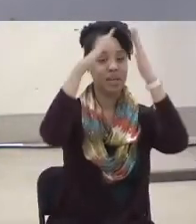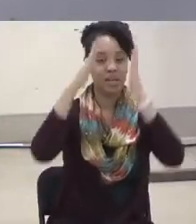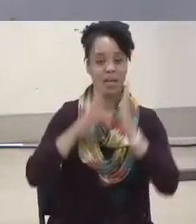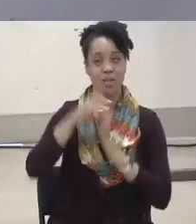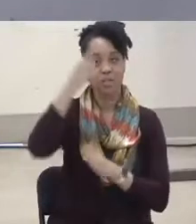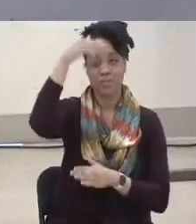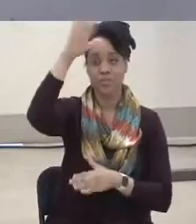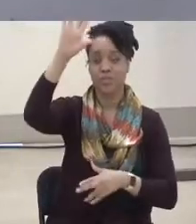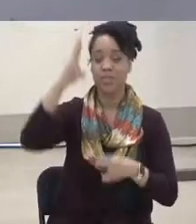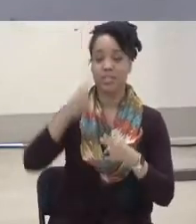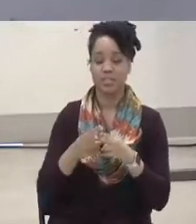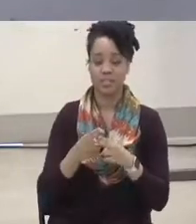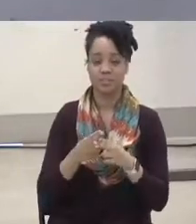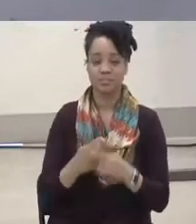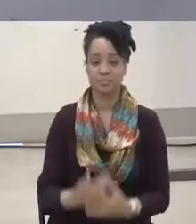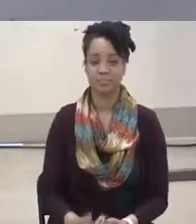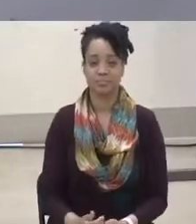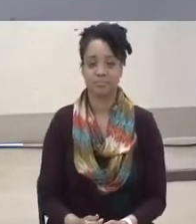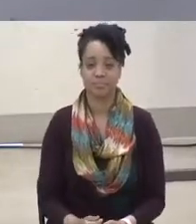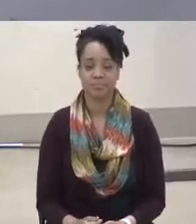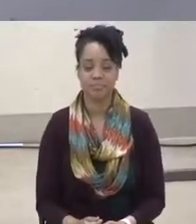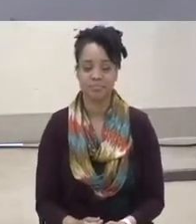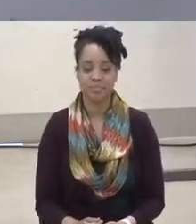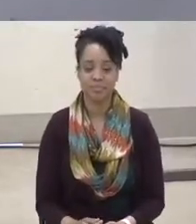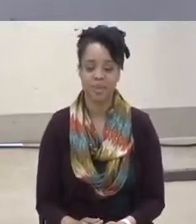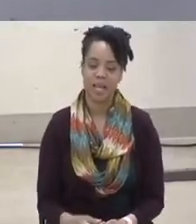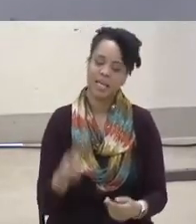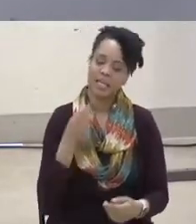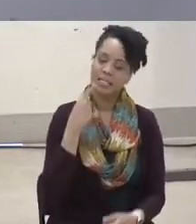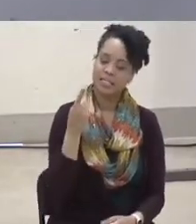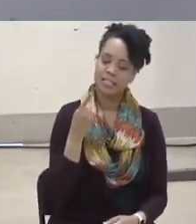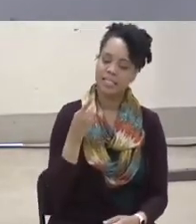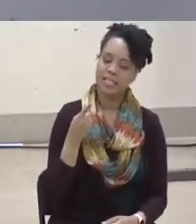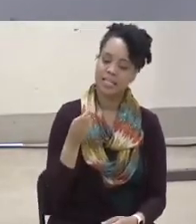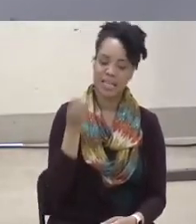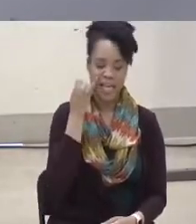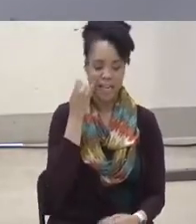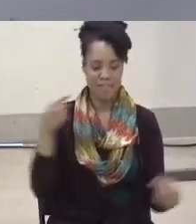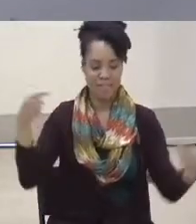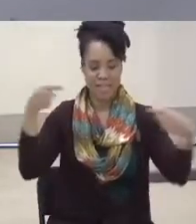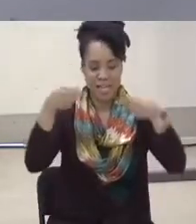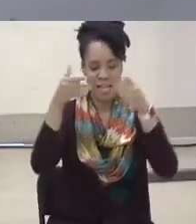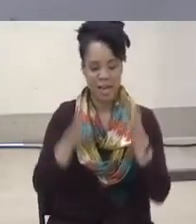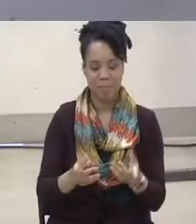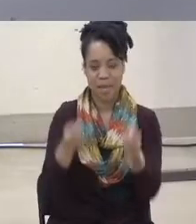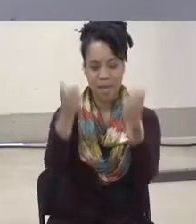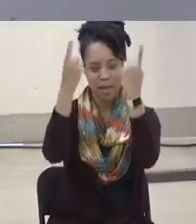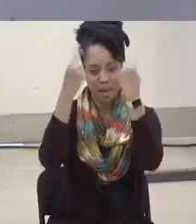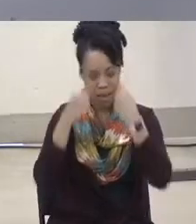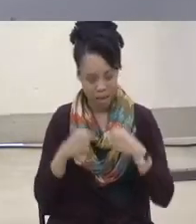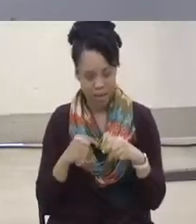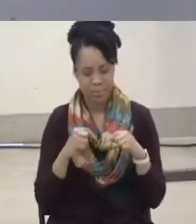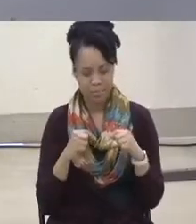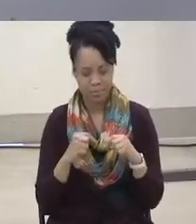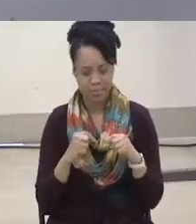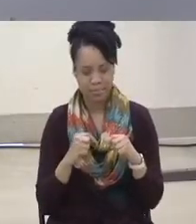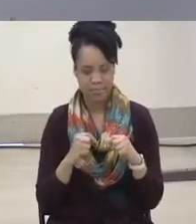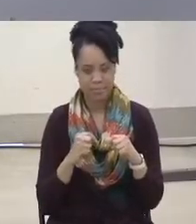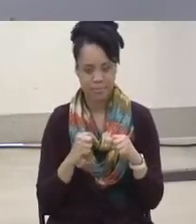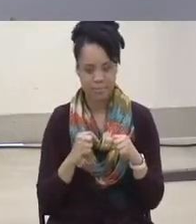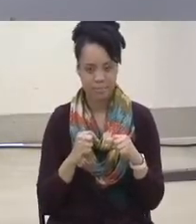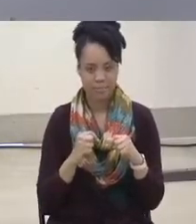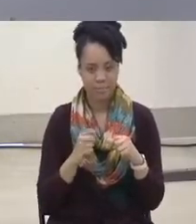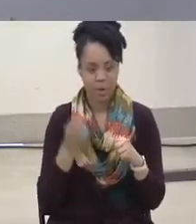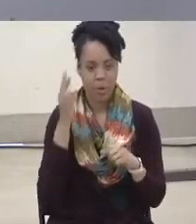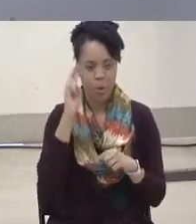name. Salomón edificó una casa para su nombre. And he said, if the enemy comes upon him, Él dice, si los enemigos vienen contra ellos,